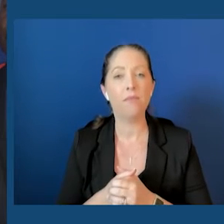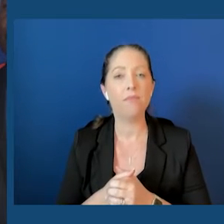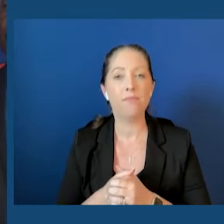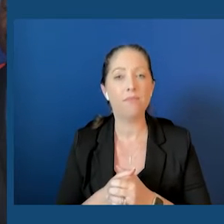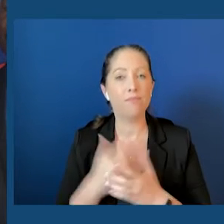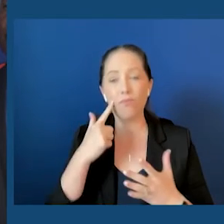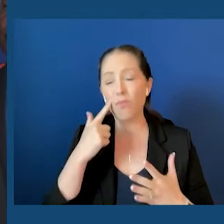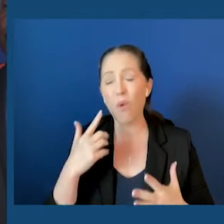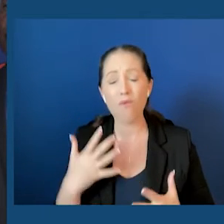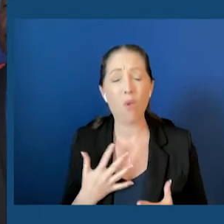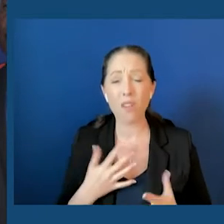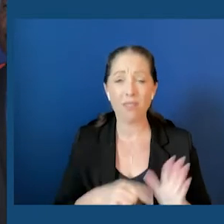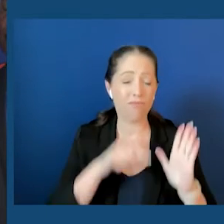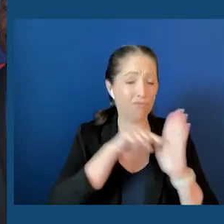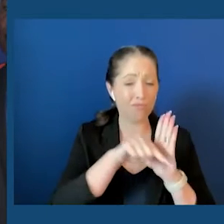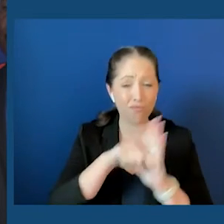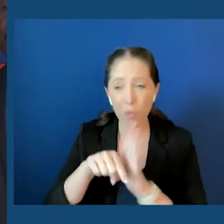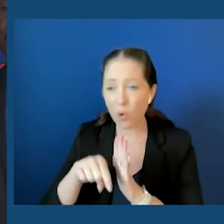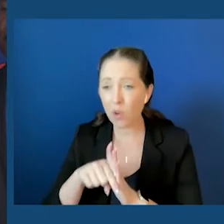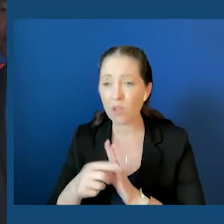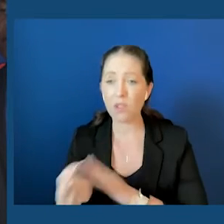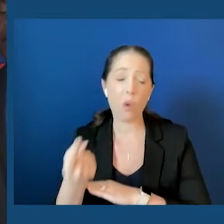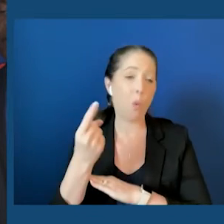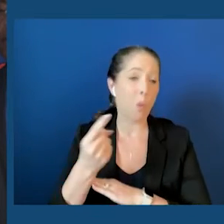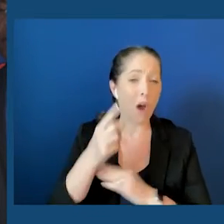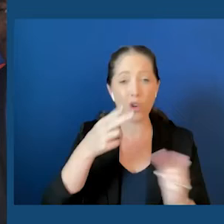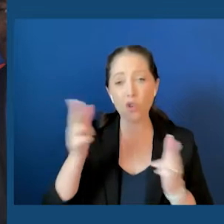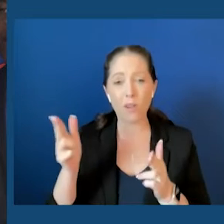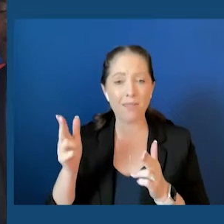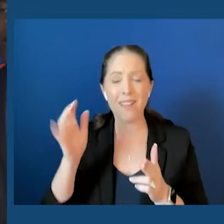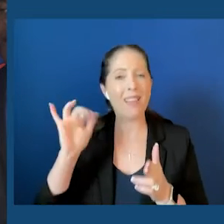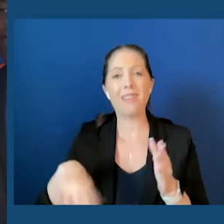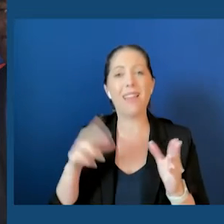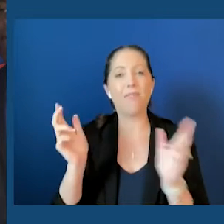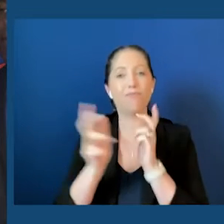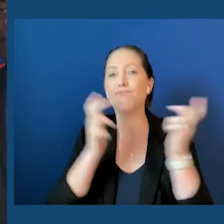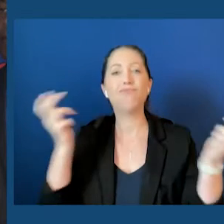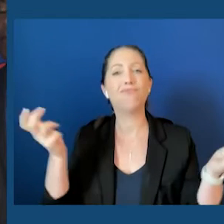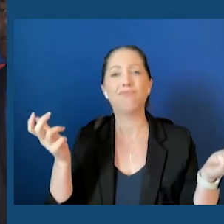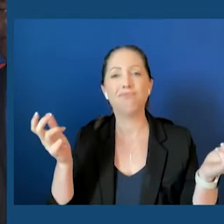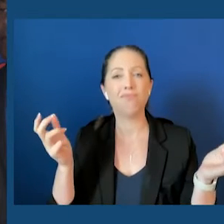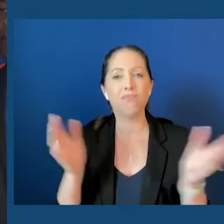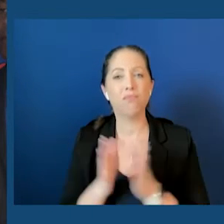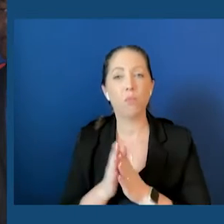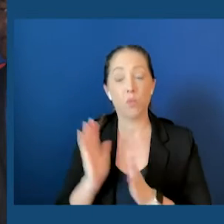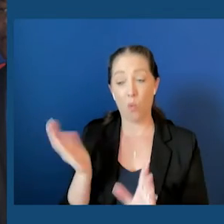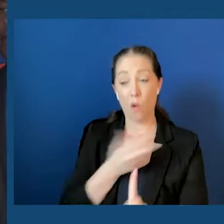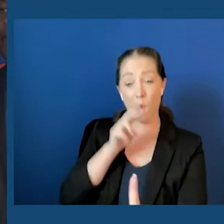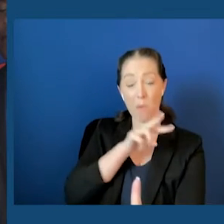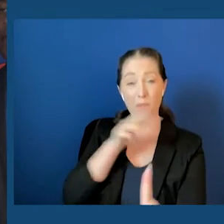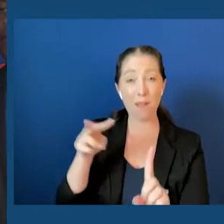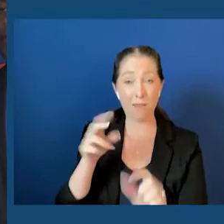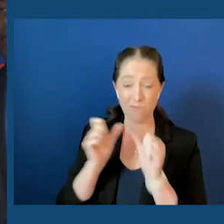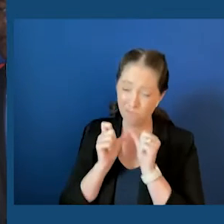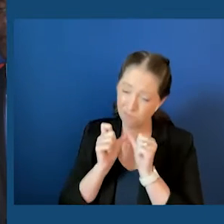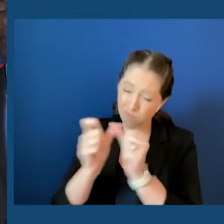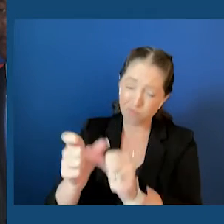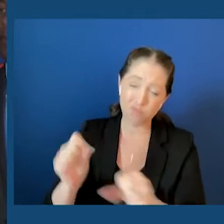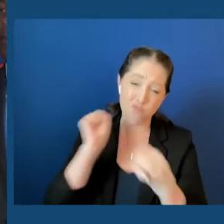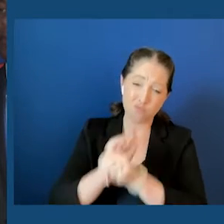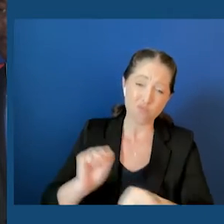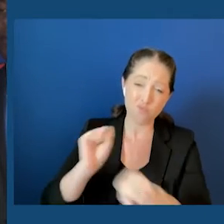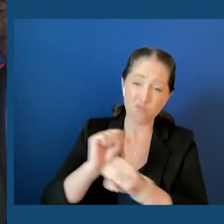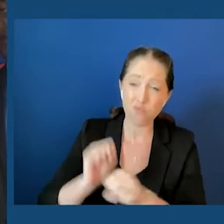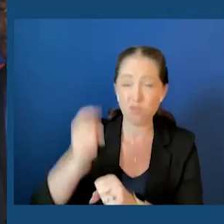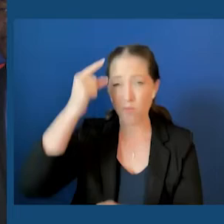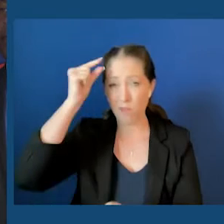murders or shootings are too many. So from our perspective, we will continue to push, and the commitments from the governor out there to continue